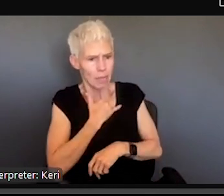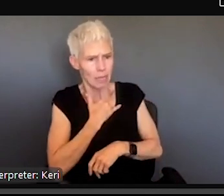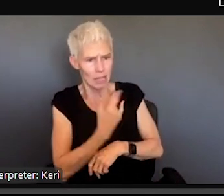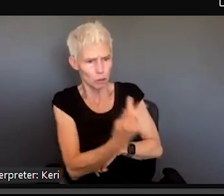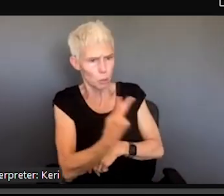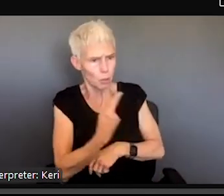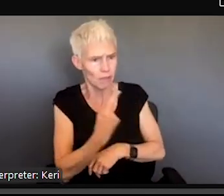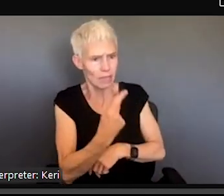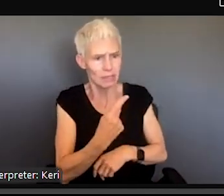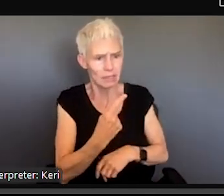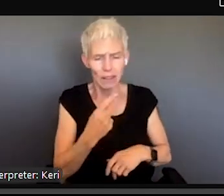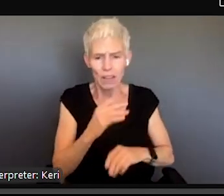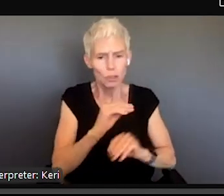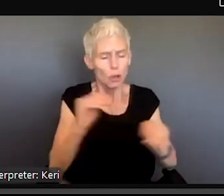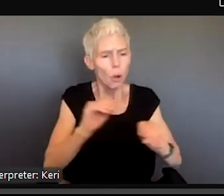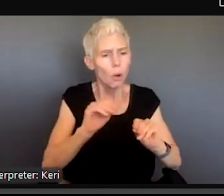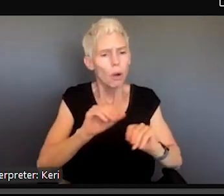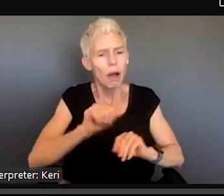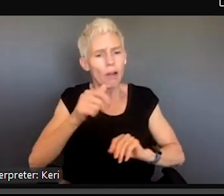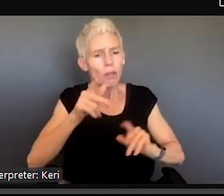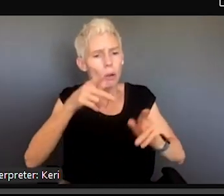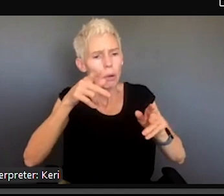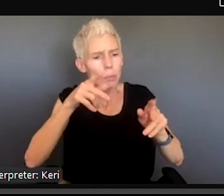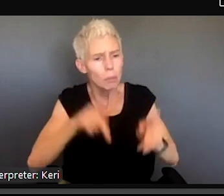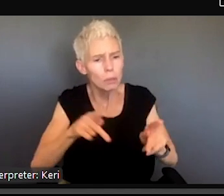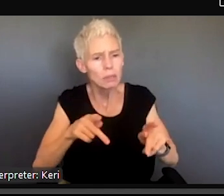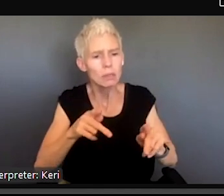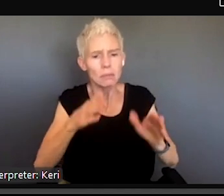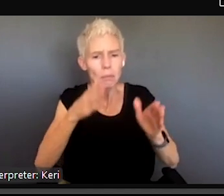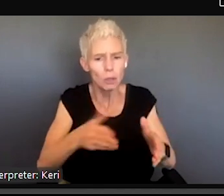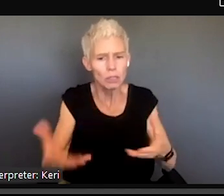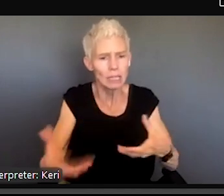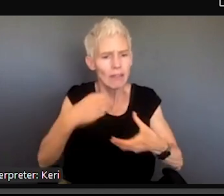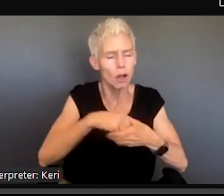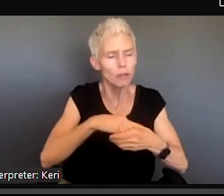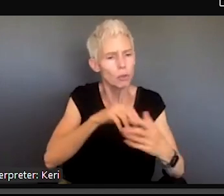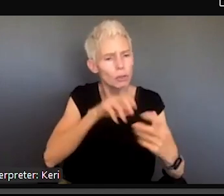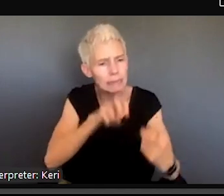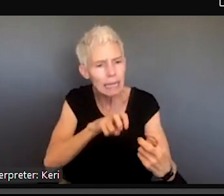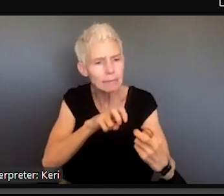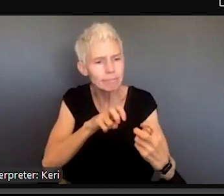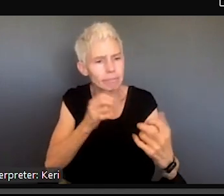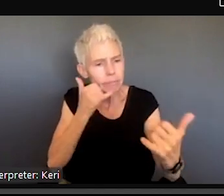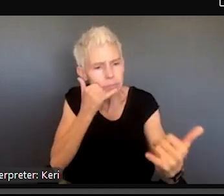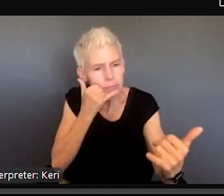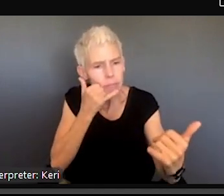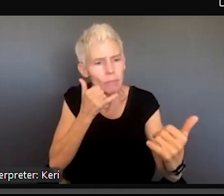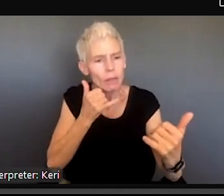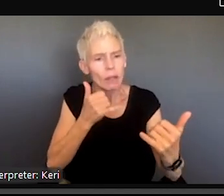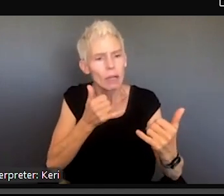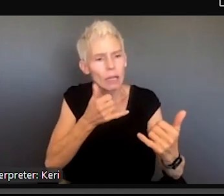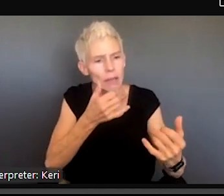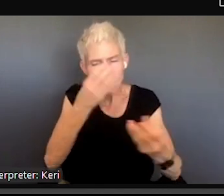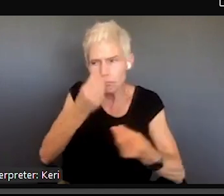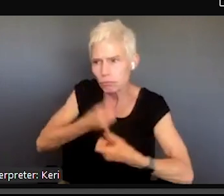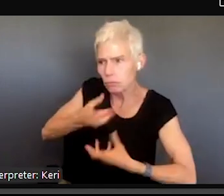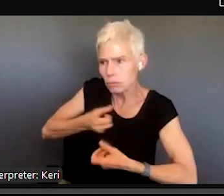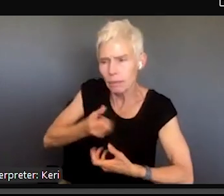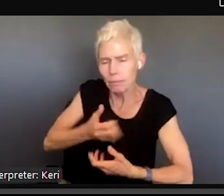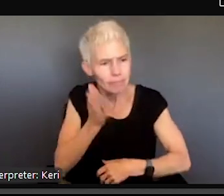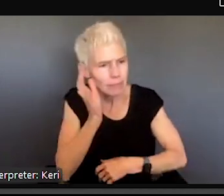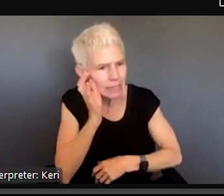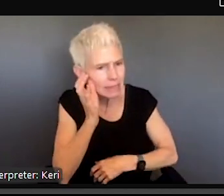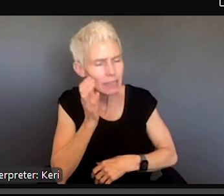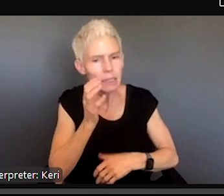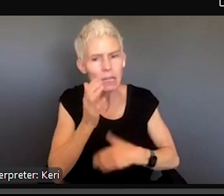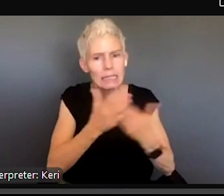there. That's it. And so you're really able to just sit with that person no matter where they're at in their journey. And in that isolated